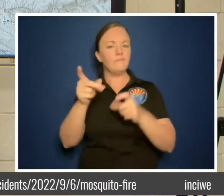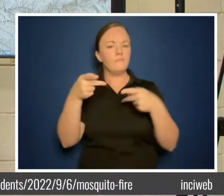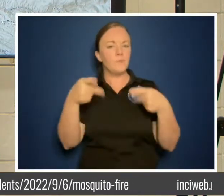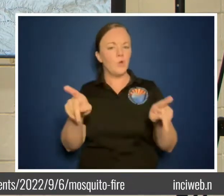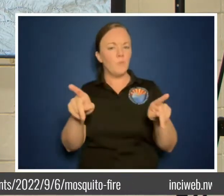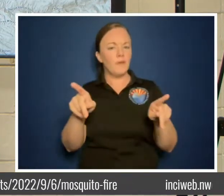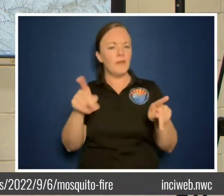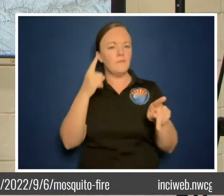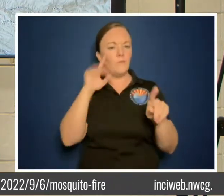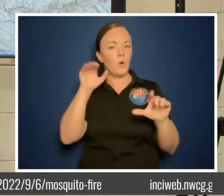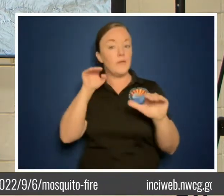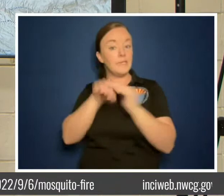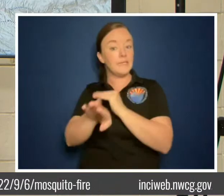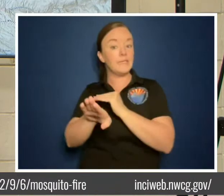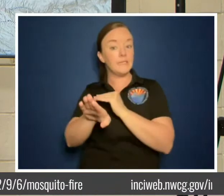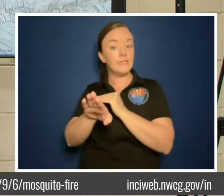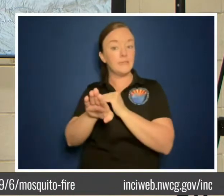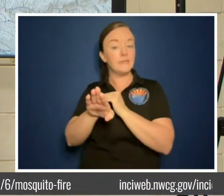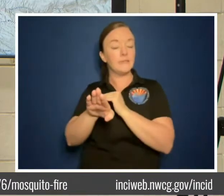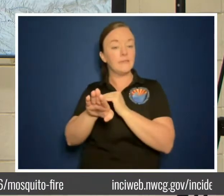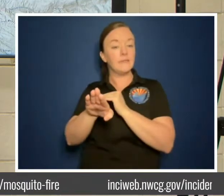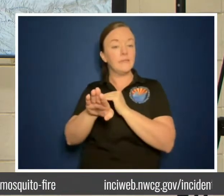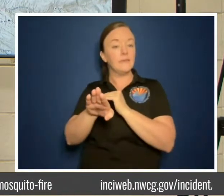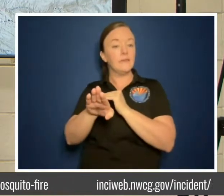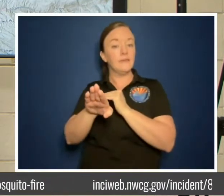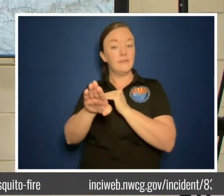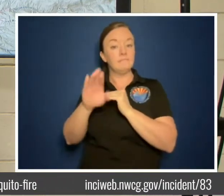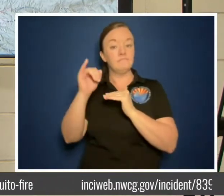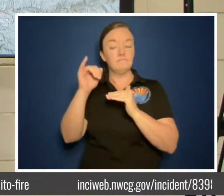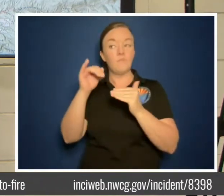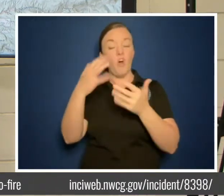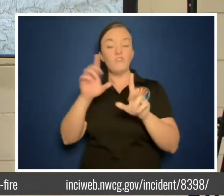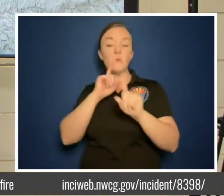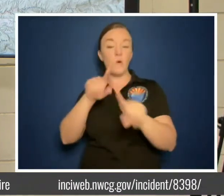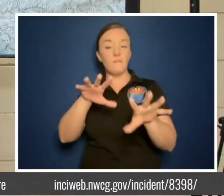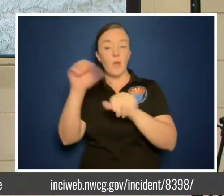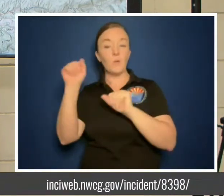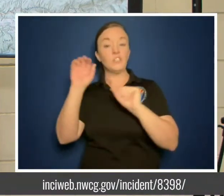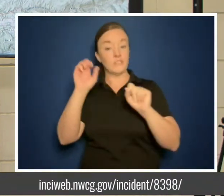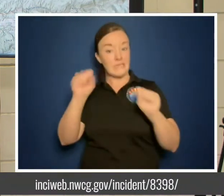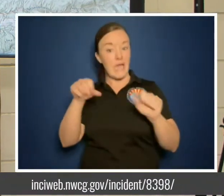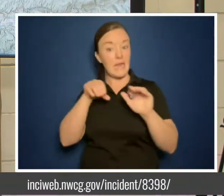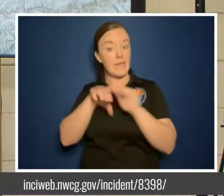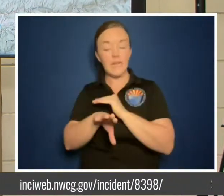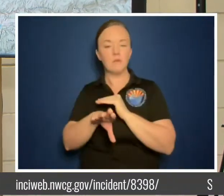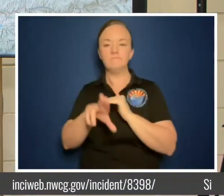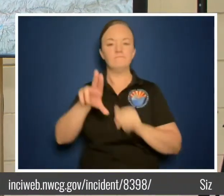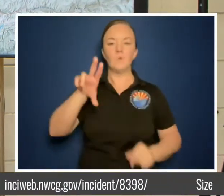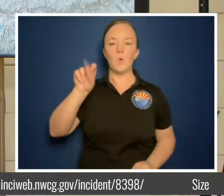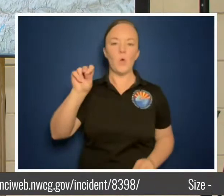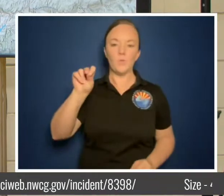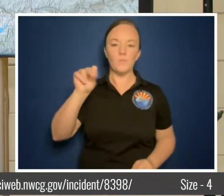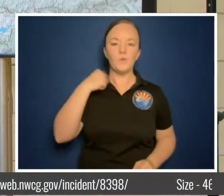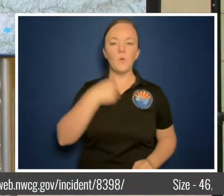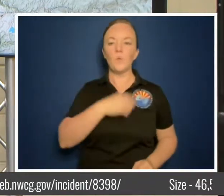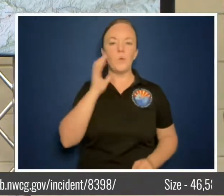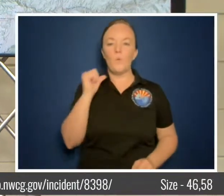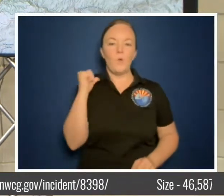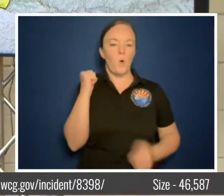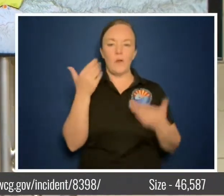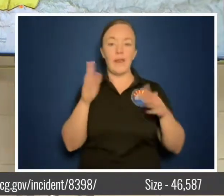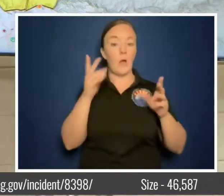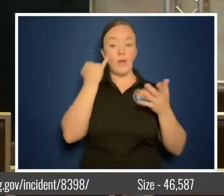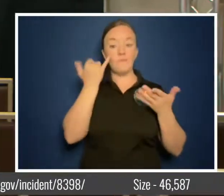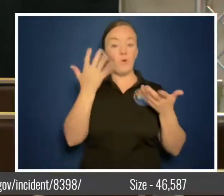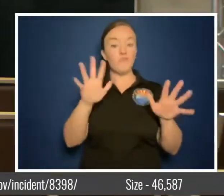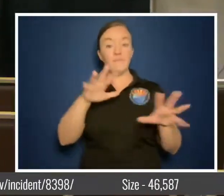back into evacuation ordered areas, and the answer is no at this time. We're not issuing any permits.